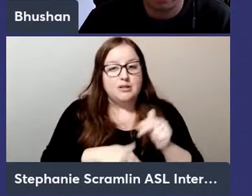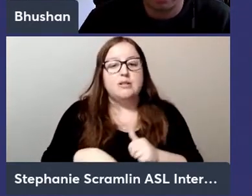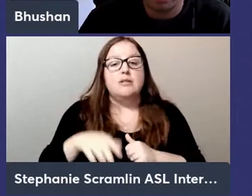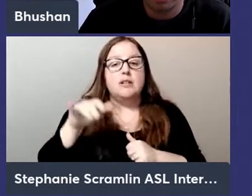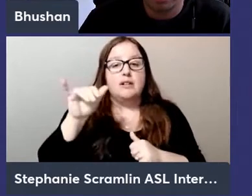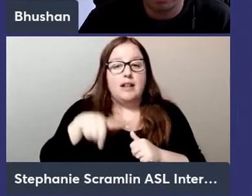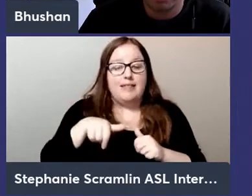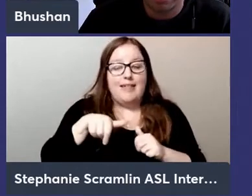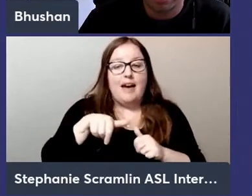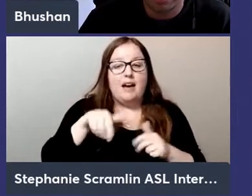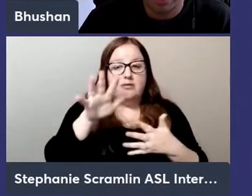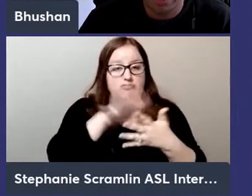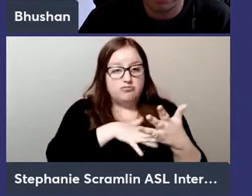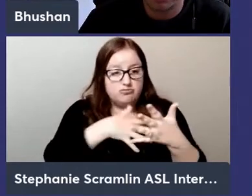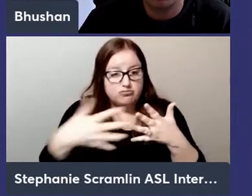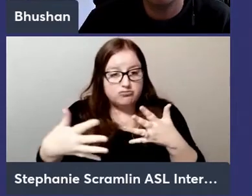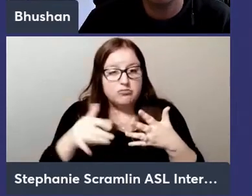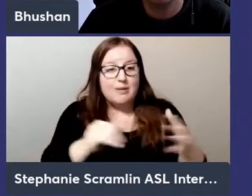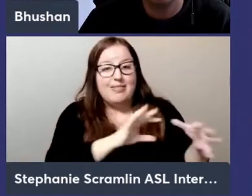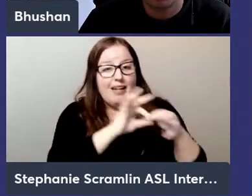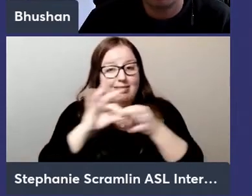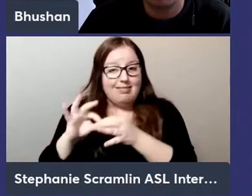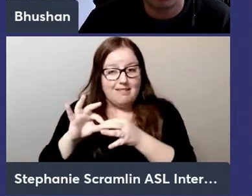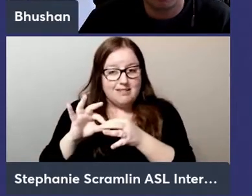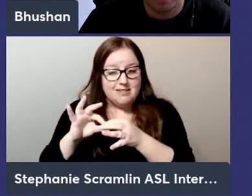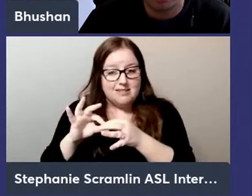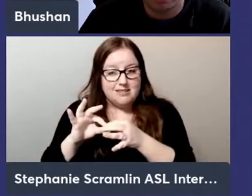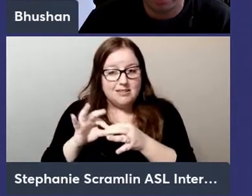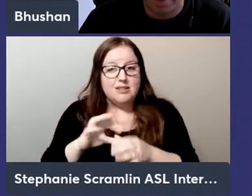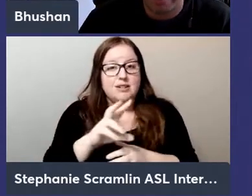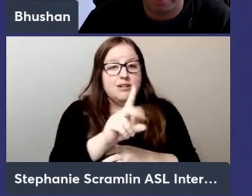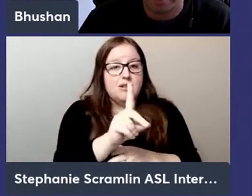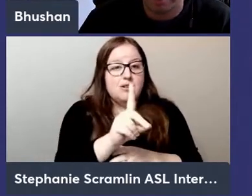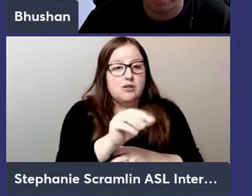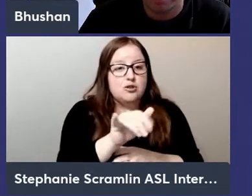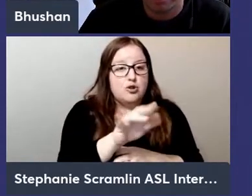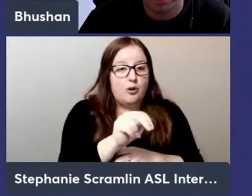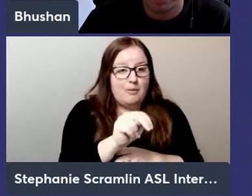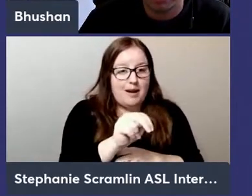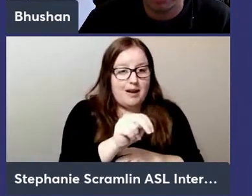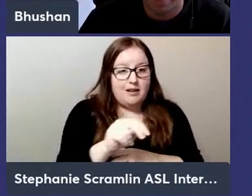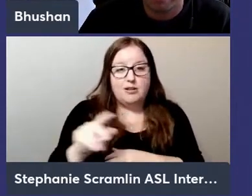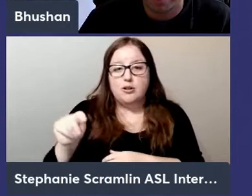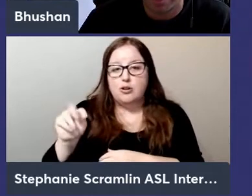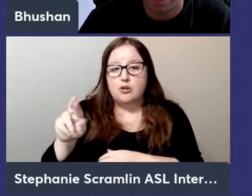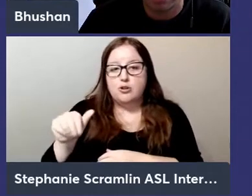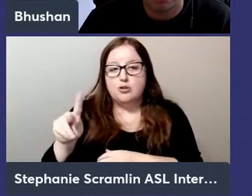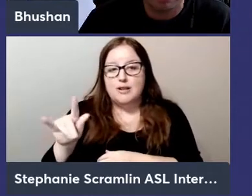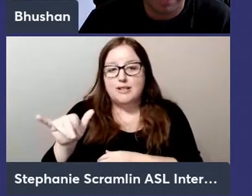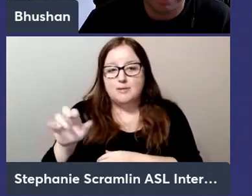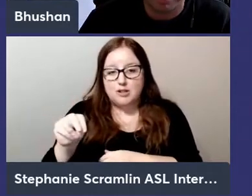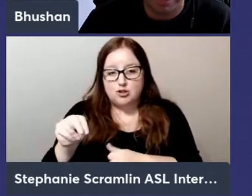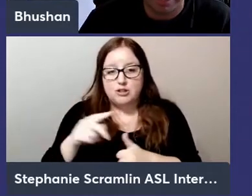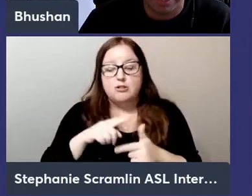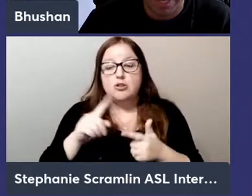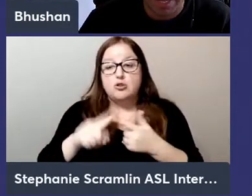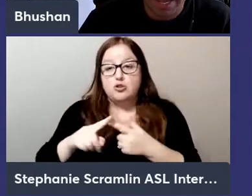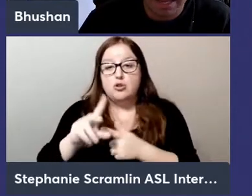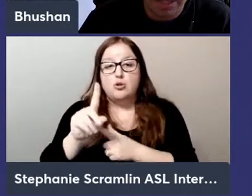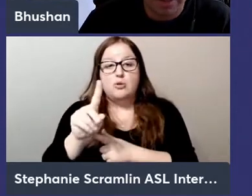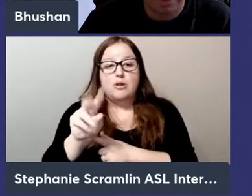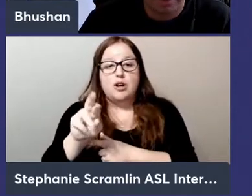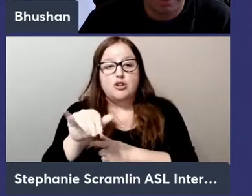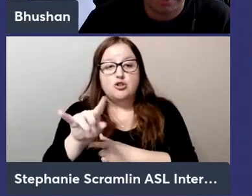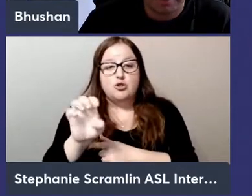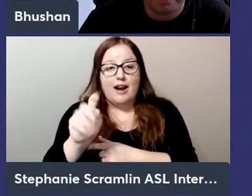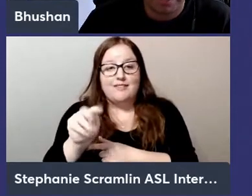that that links the domain drive transmission to drivetrain and then back to speed. And